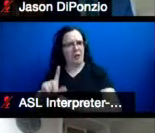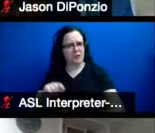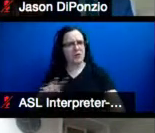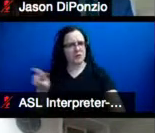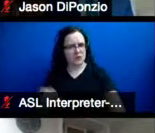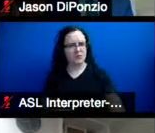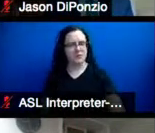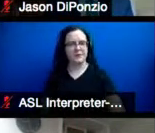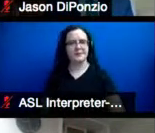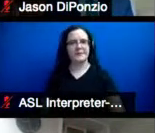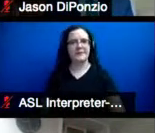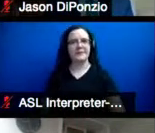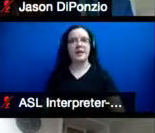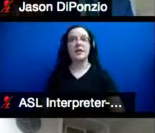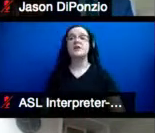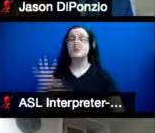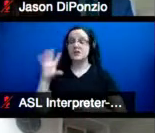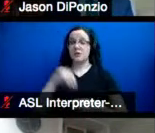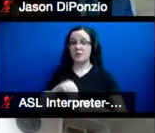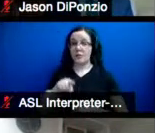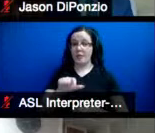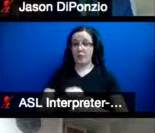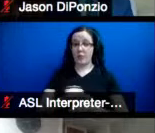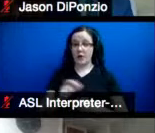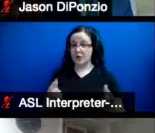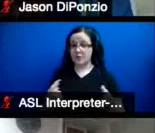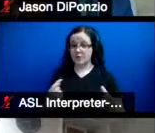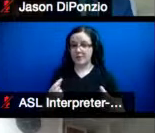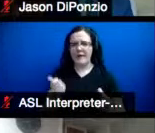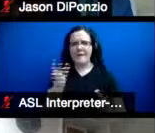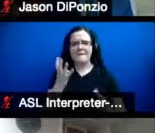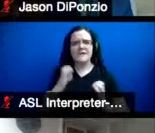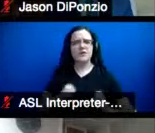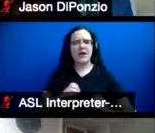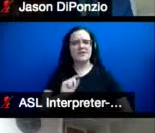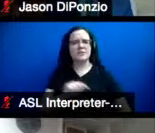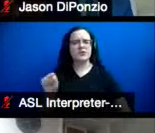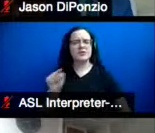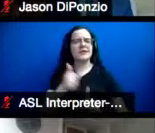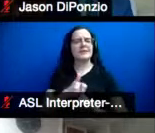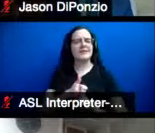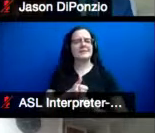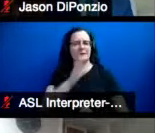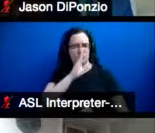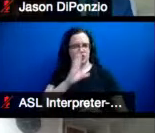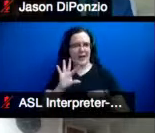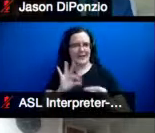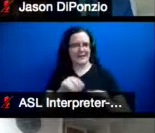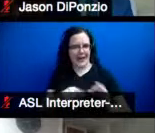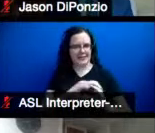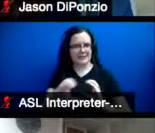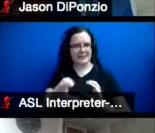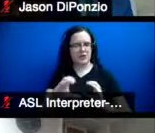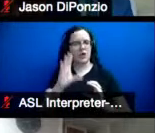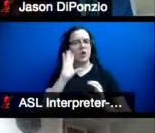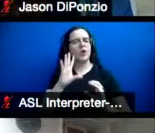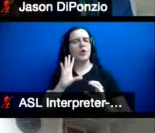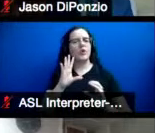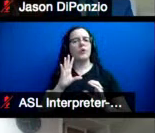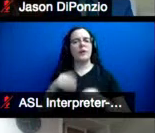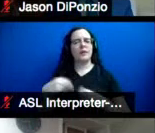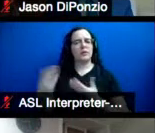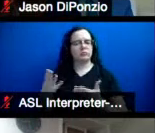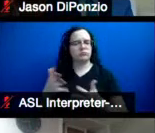Also, part of the scope of work will be updating the few customers who are directly connected to this section with updated plastic piping and